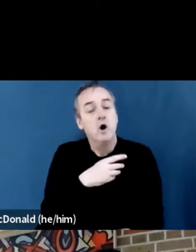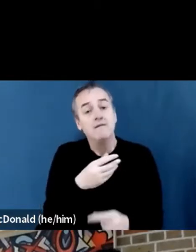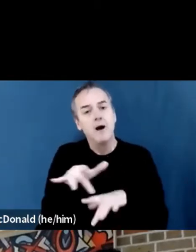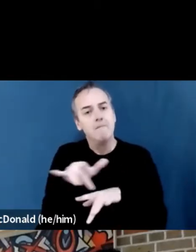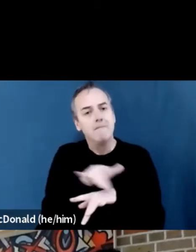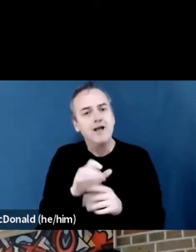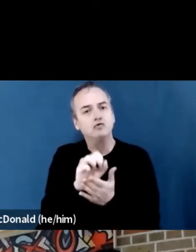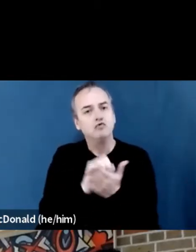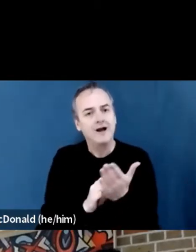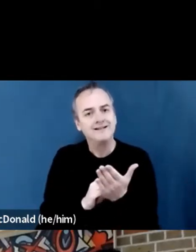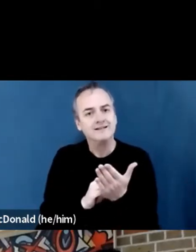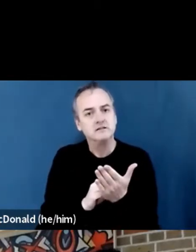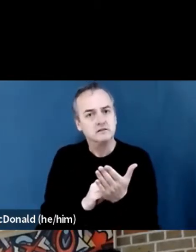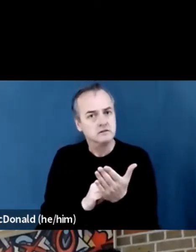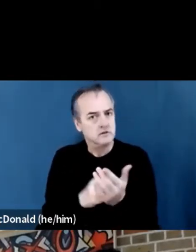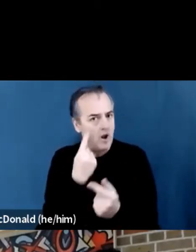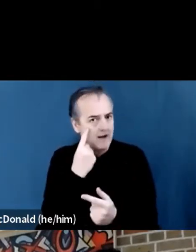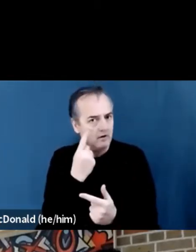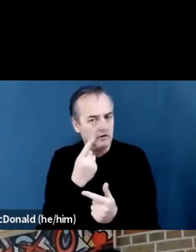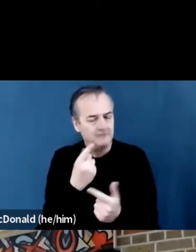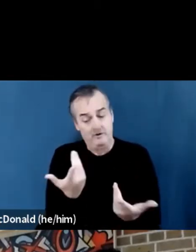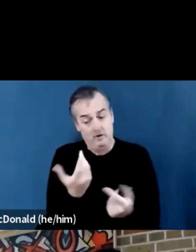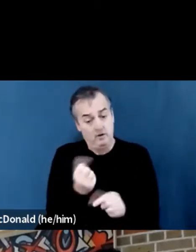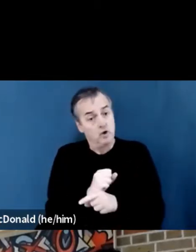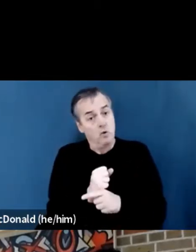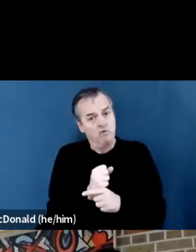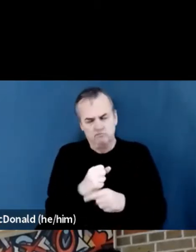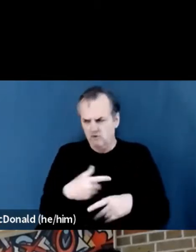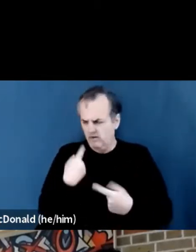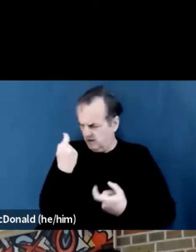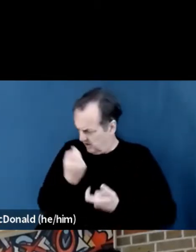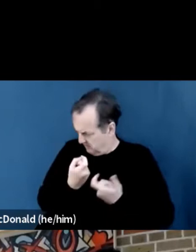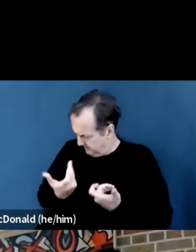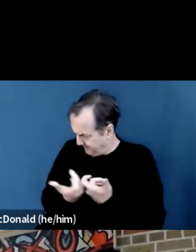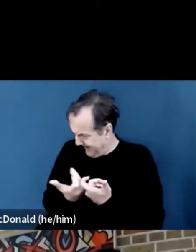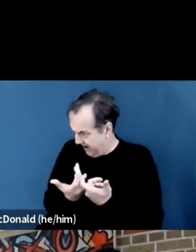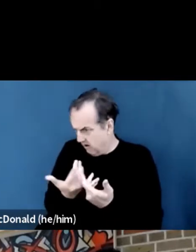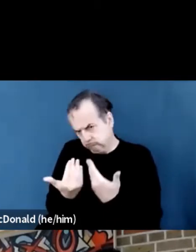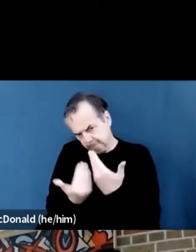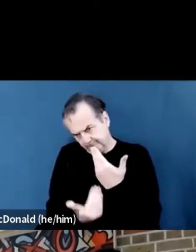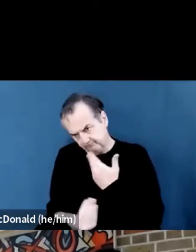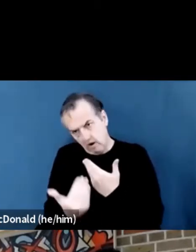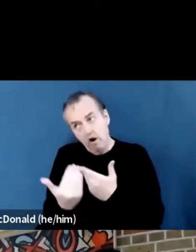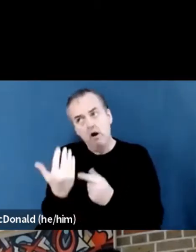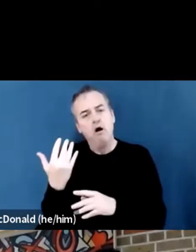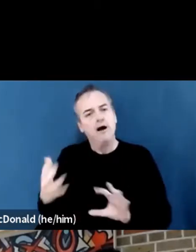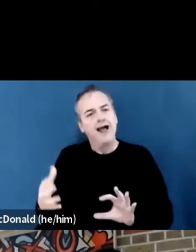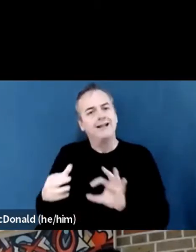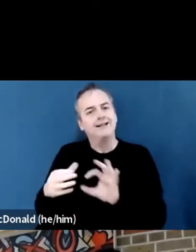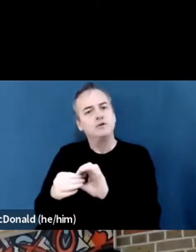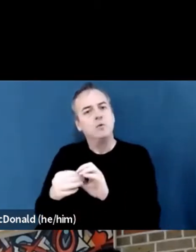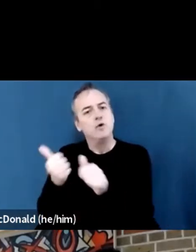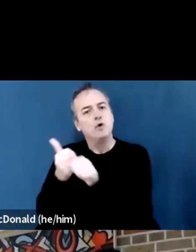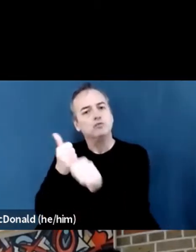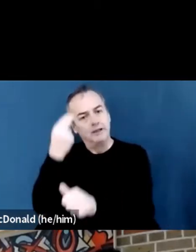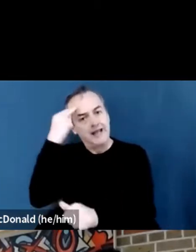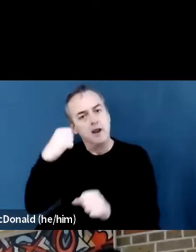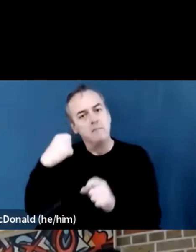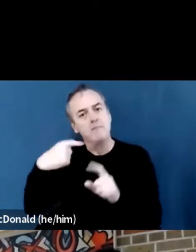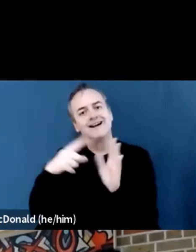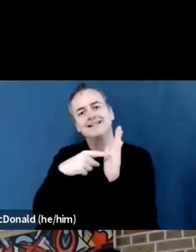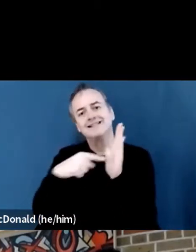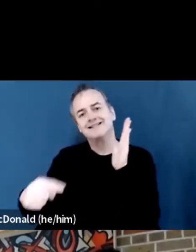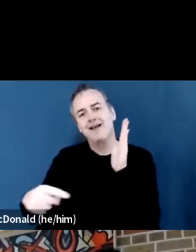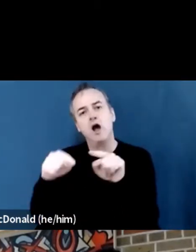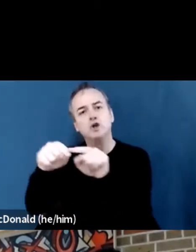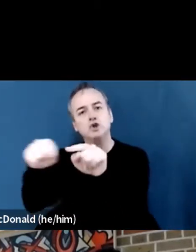During lockdown, we kind of started to have some conversations with Sky, and that's how the screenplay award kind of came about. Yes,